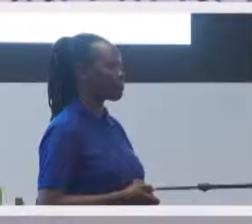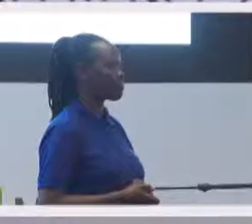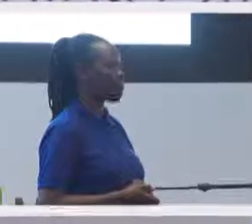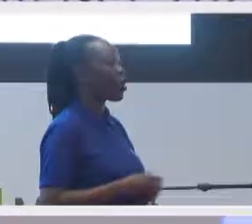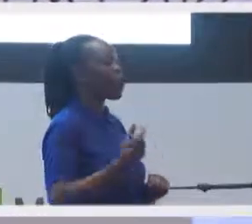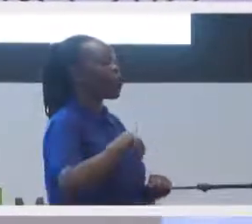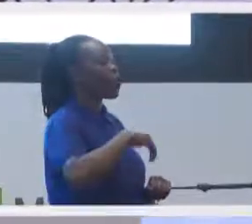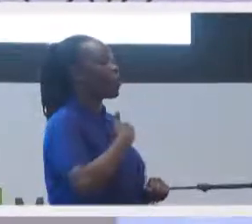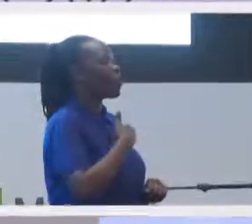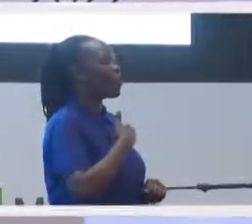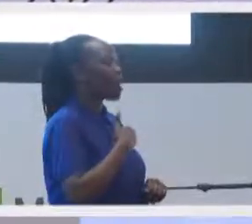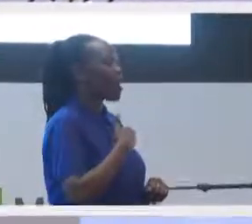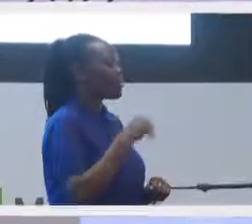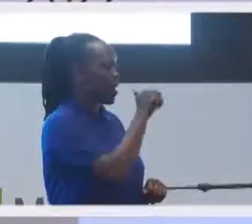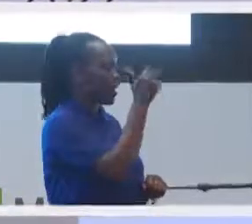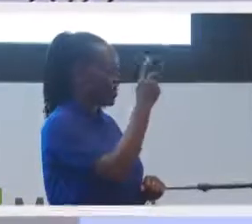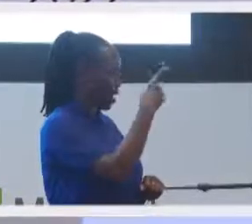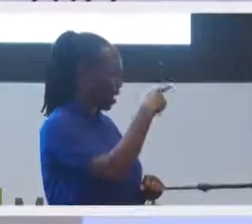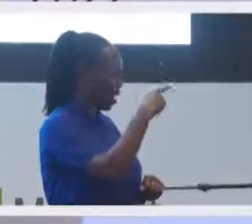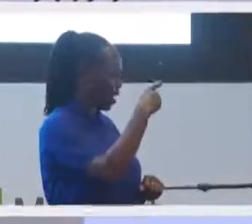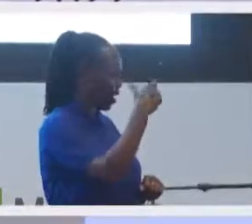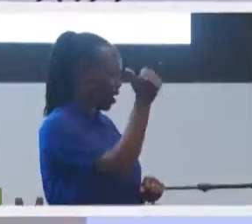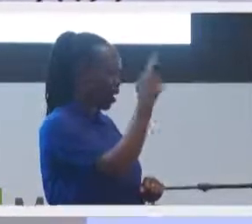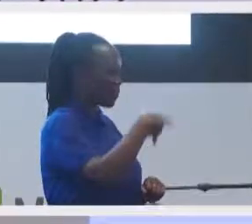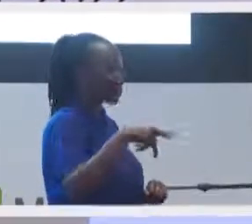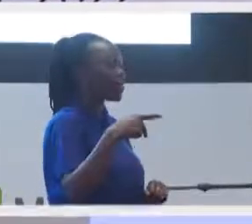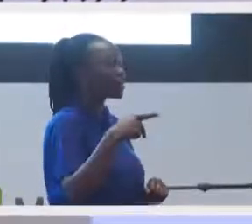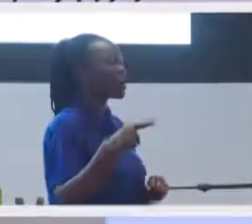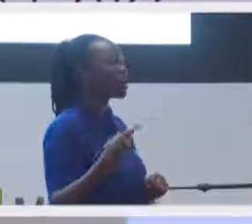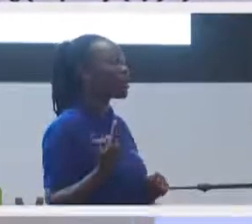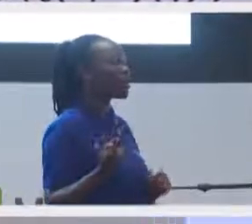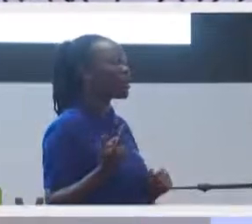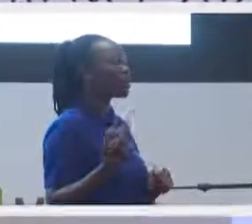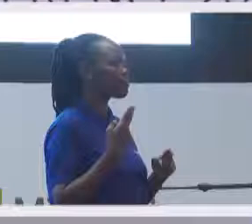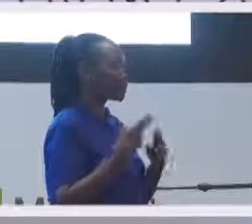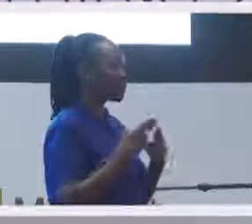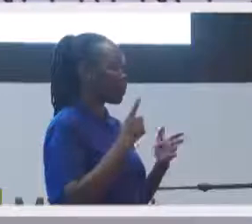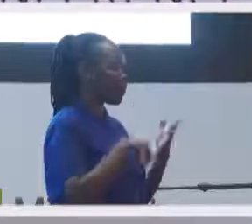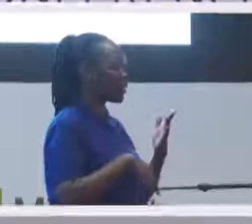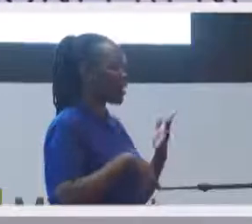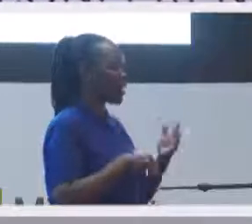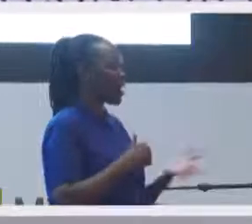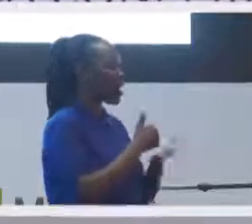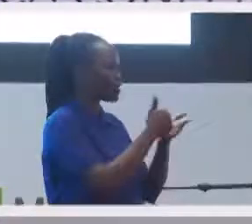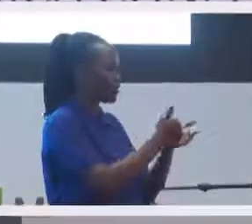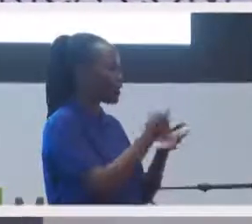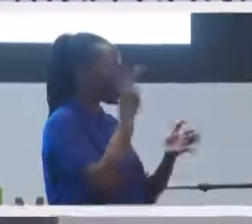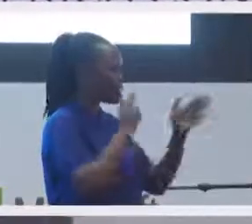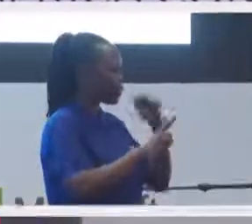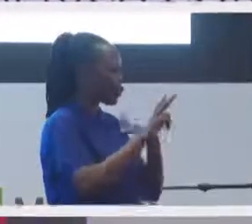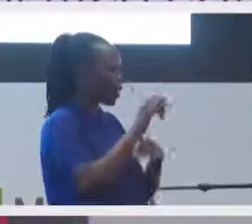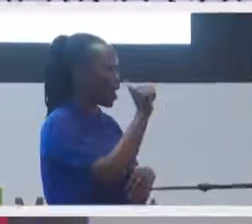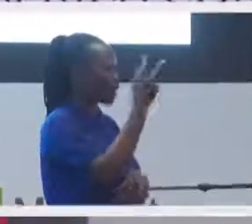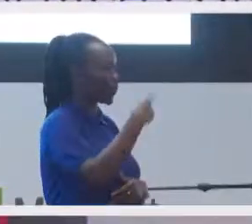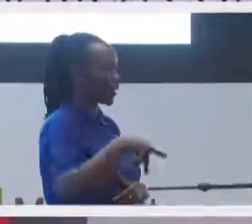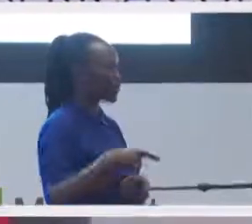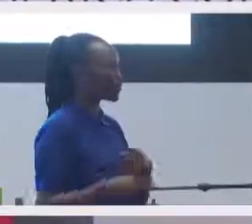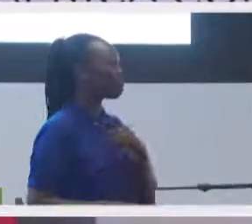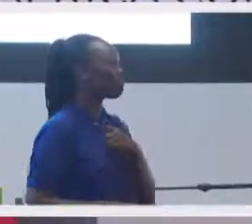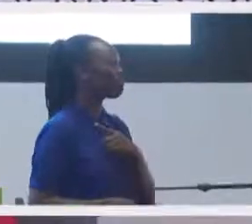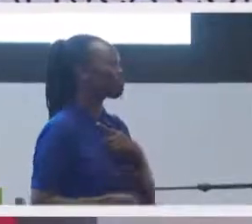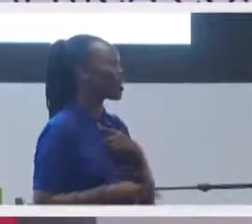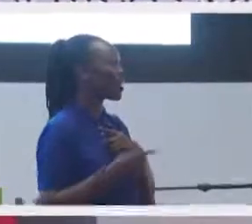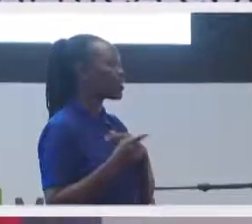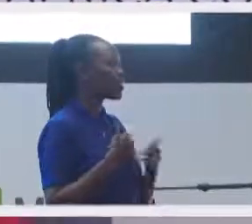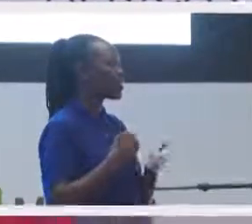We have another application, Lookout, which is an assisted vision application. So Lookout uses